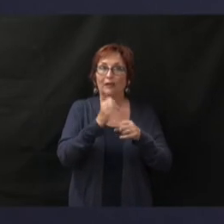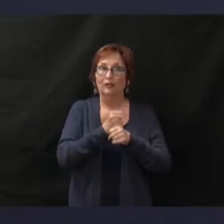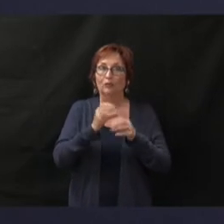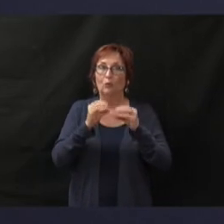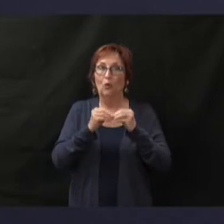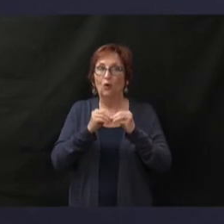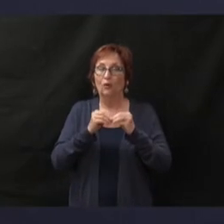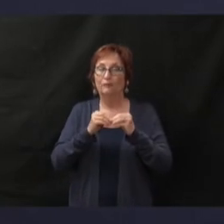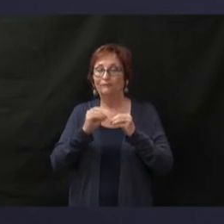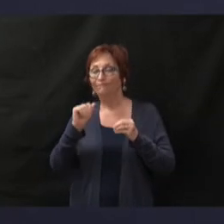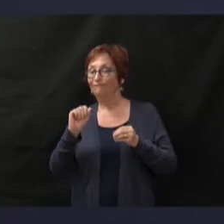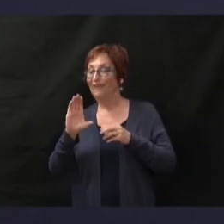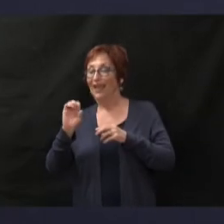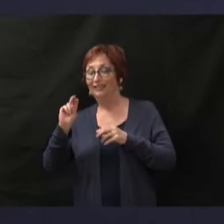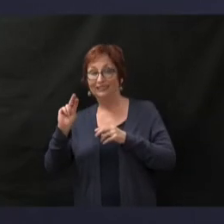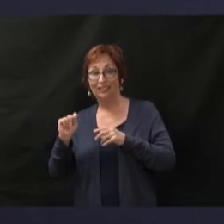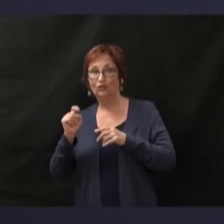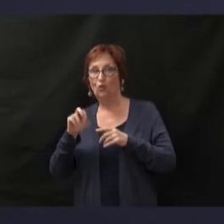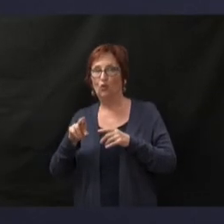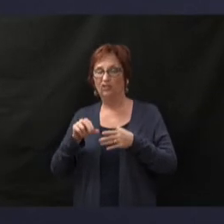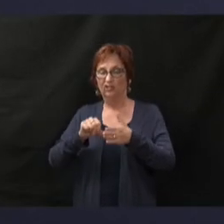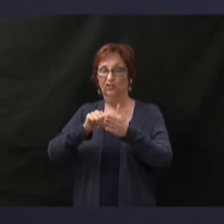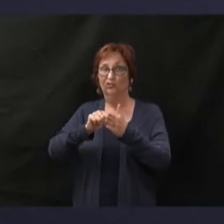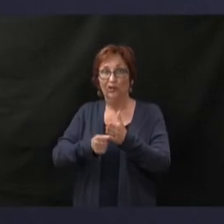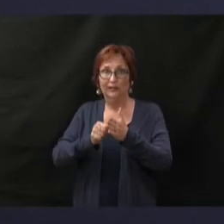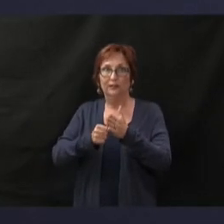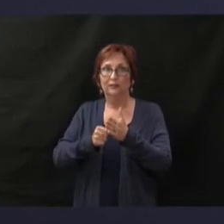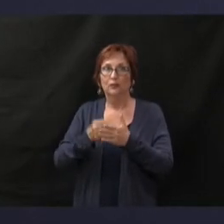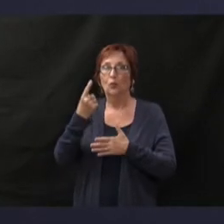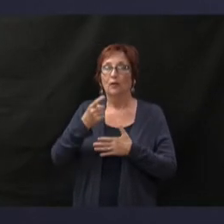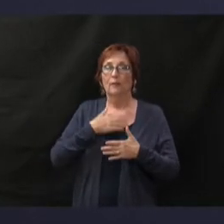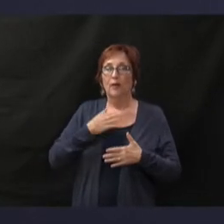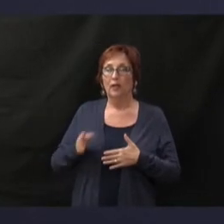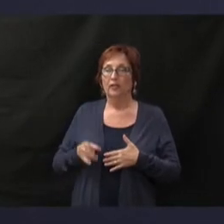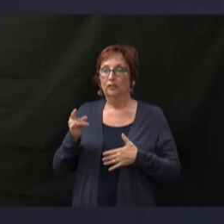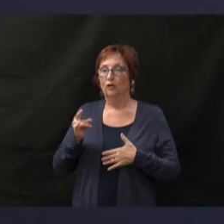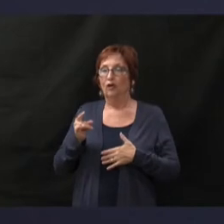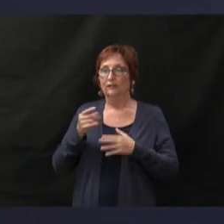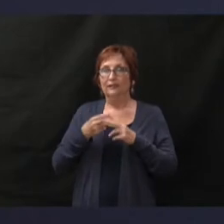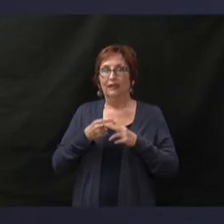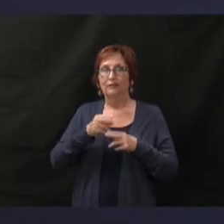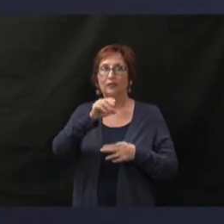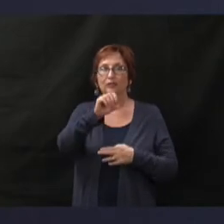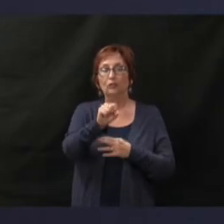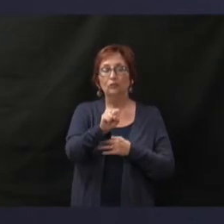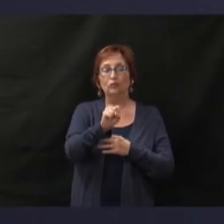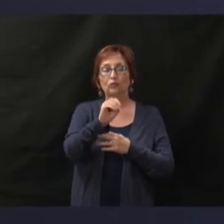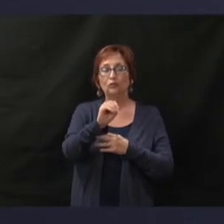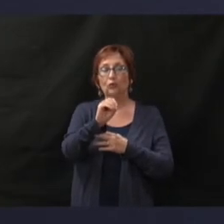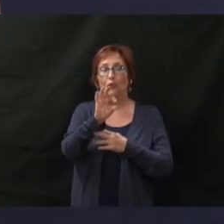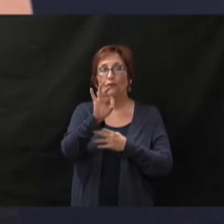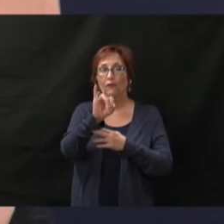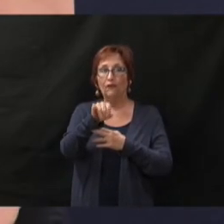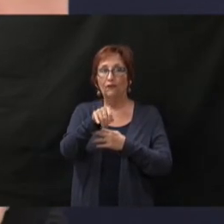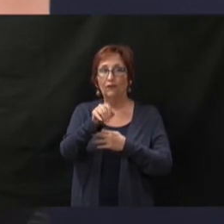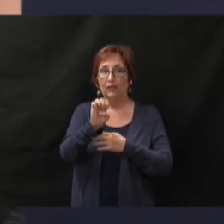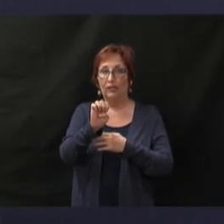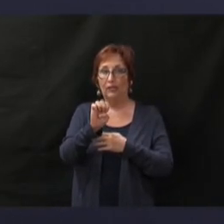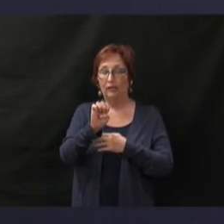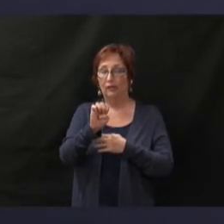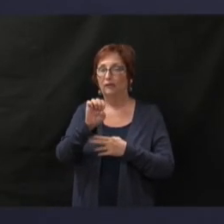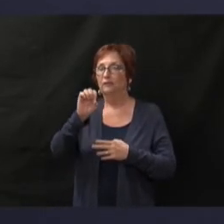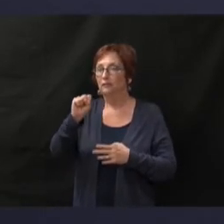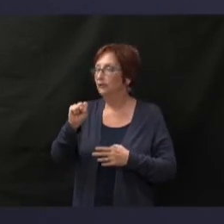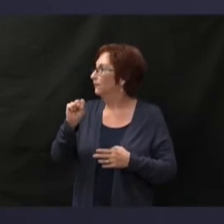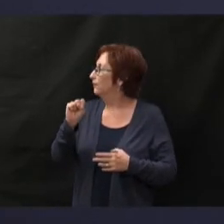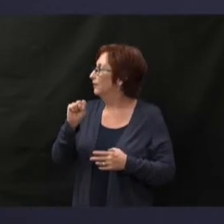stress, okay? So one of my dog's names is Sophie. So if I called her, I would put my hand